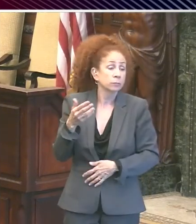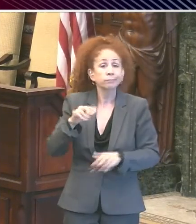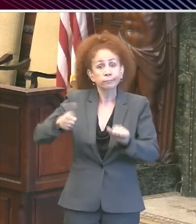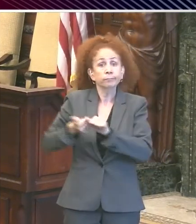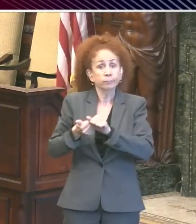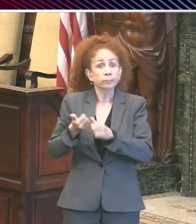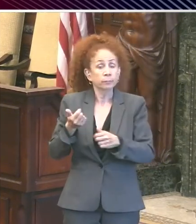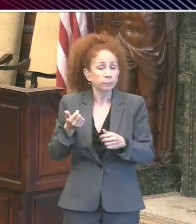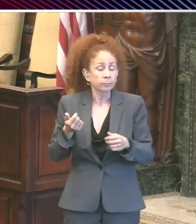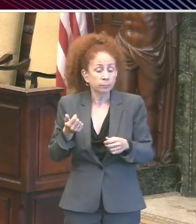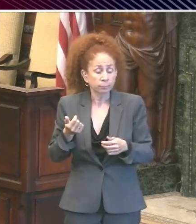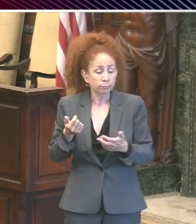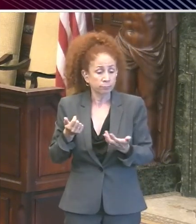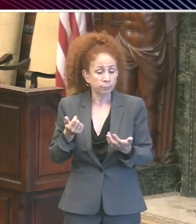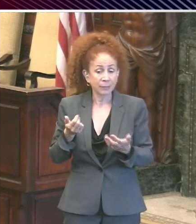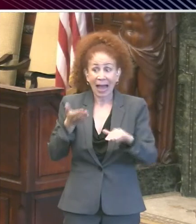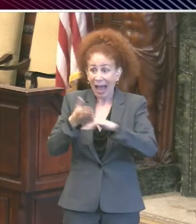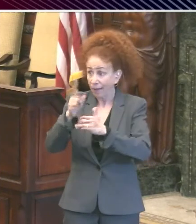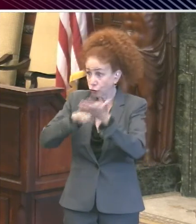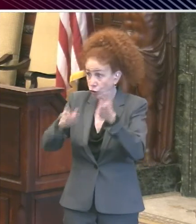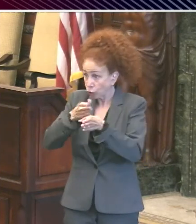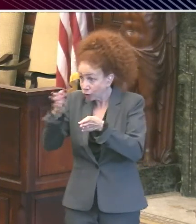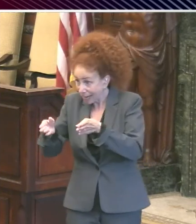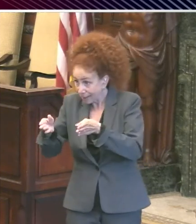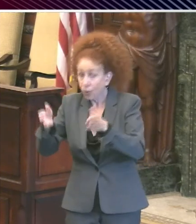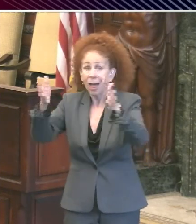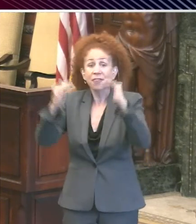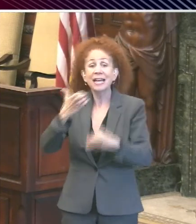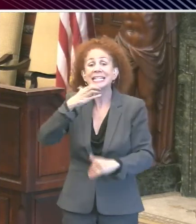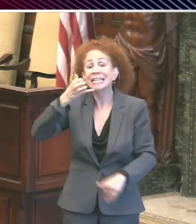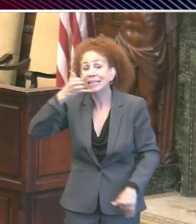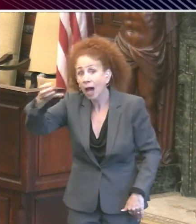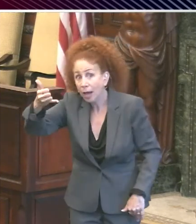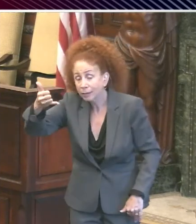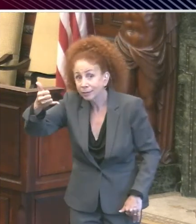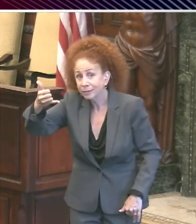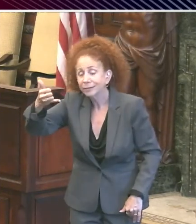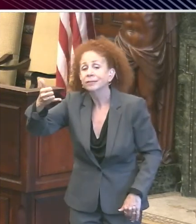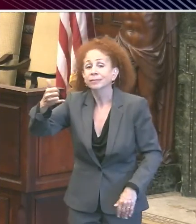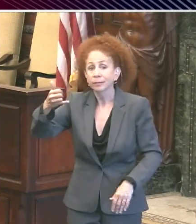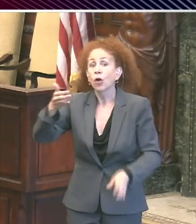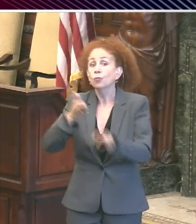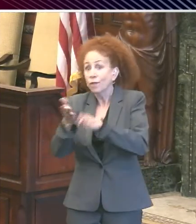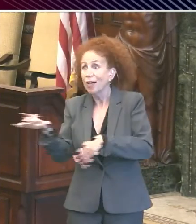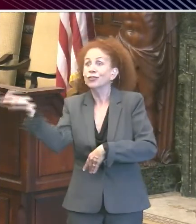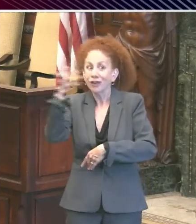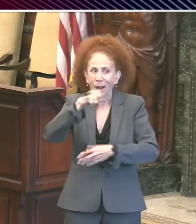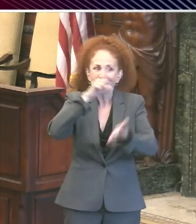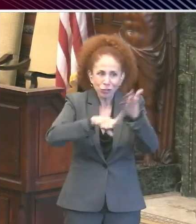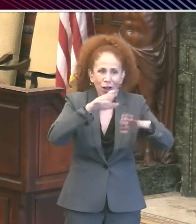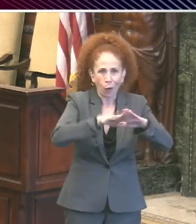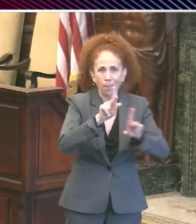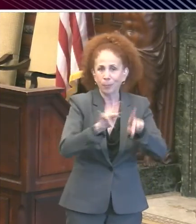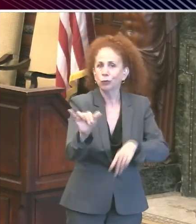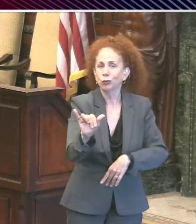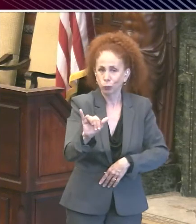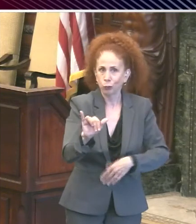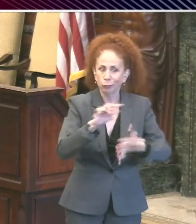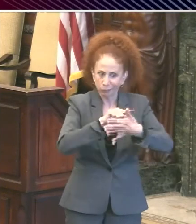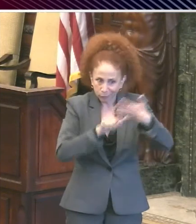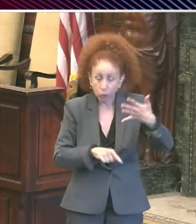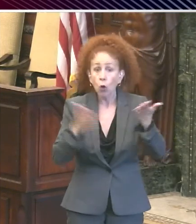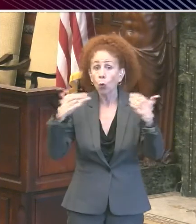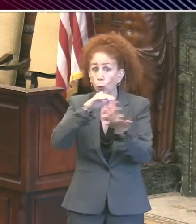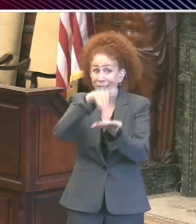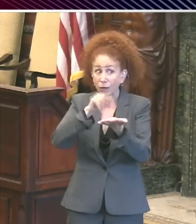And we also, after the check your neighbor, then there's the heat line so that there are professionals who can go and check on folks. Yes, the